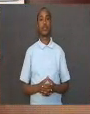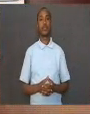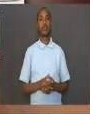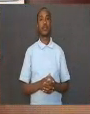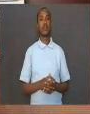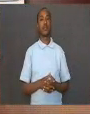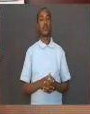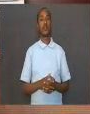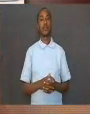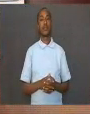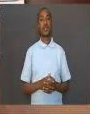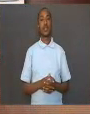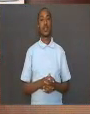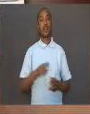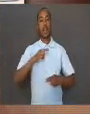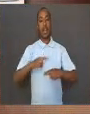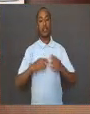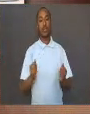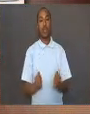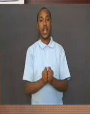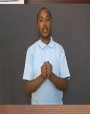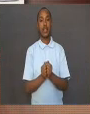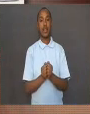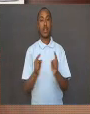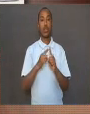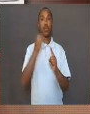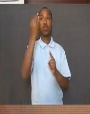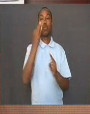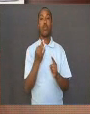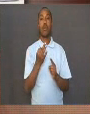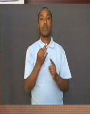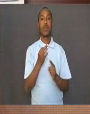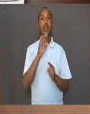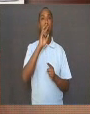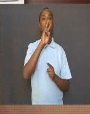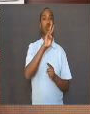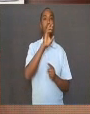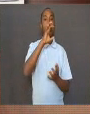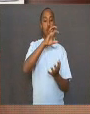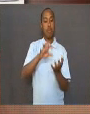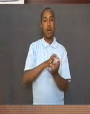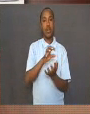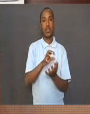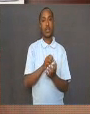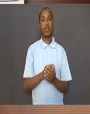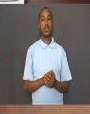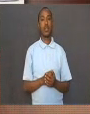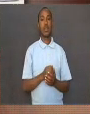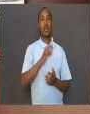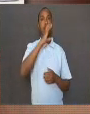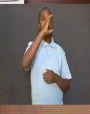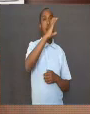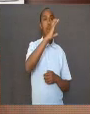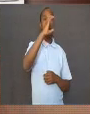They react together to form two compounds,